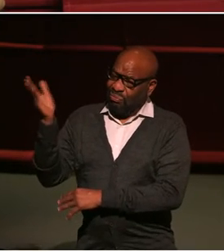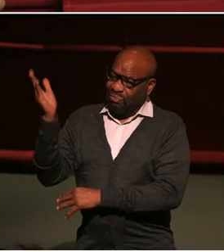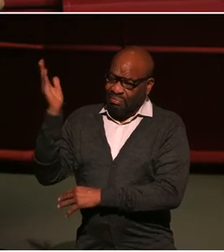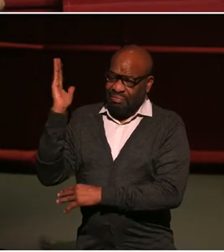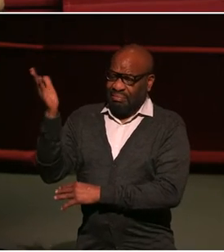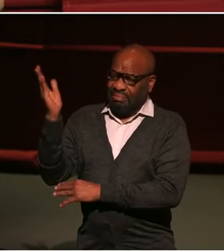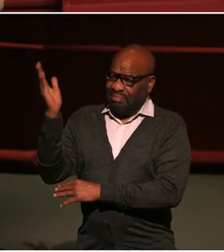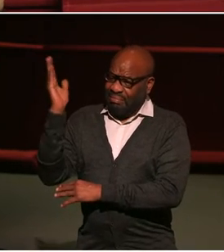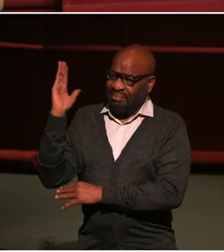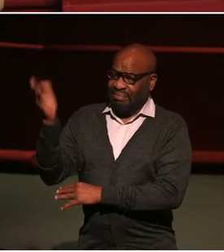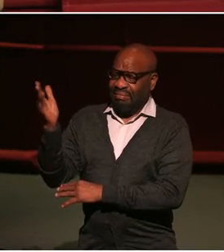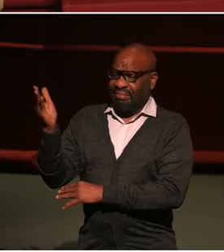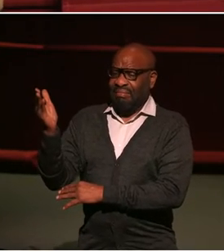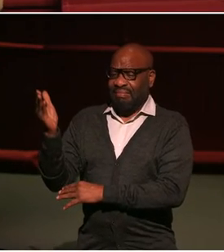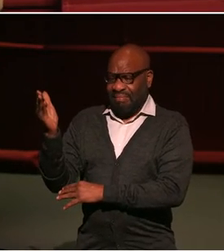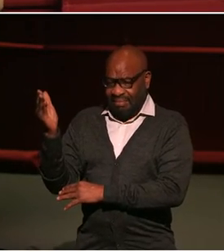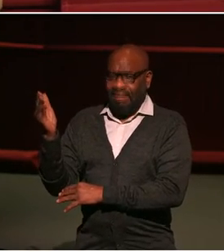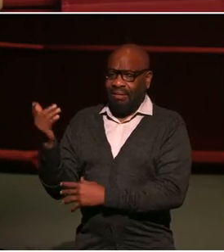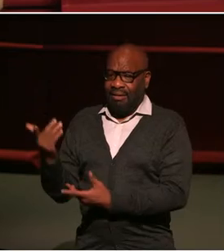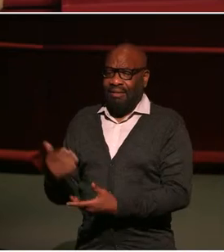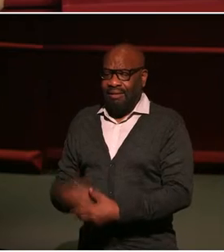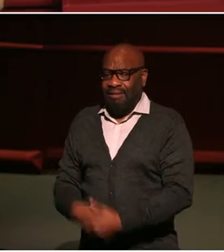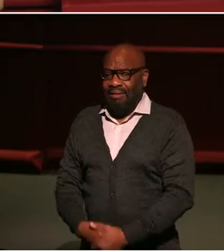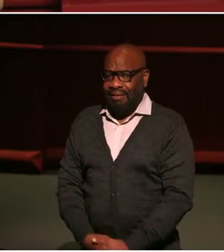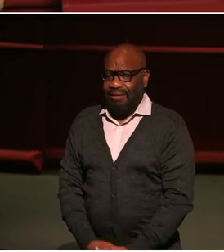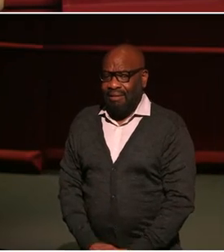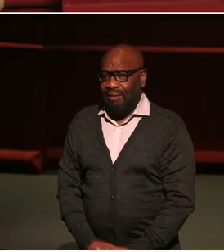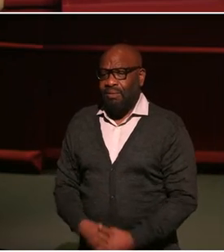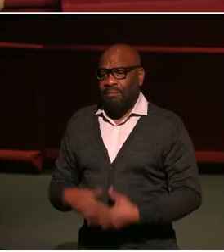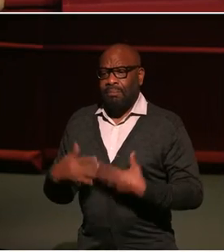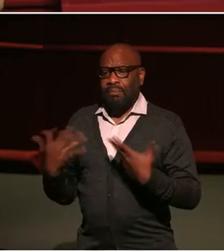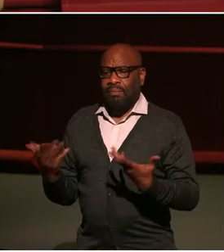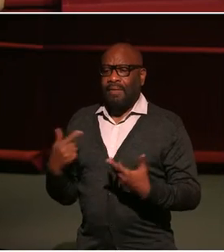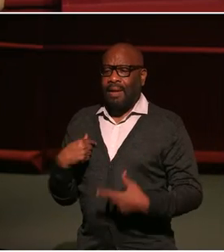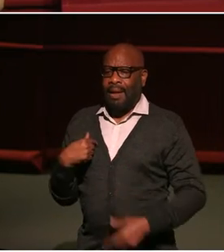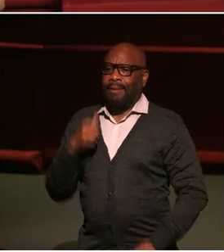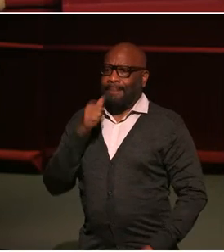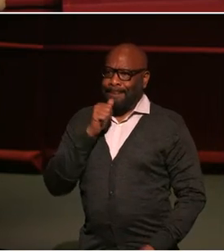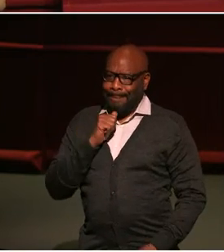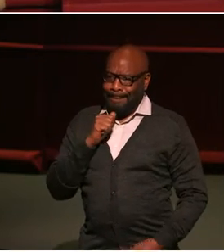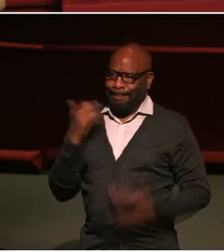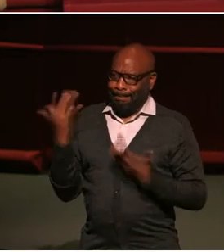And so I patiently waited at his home,